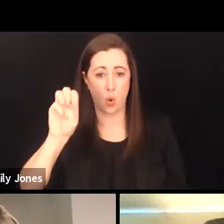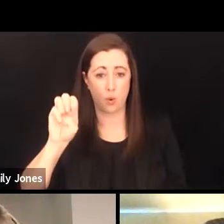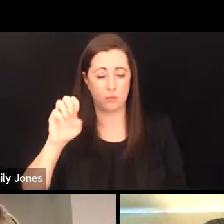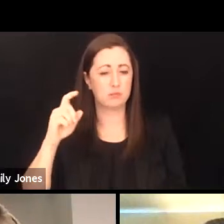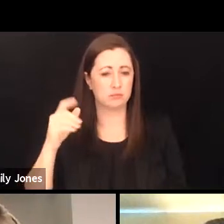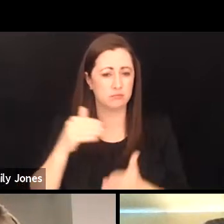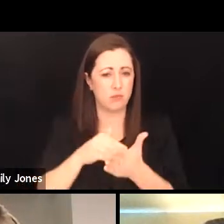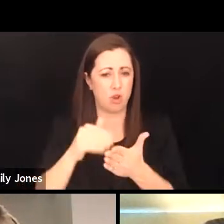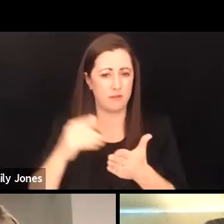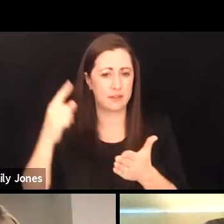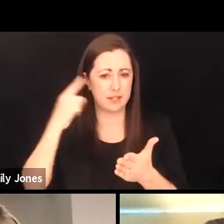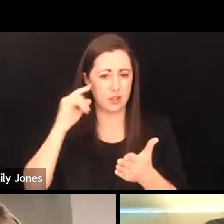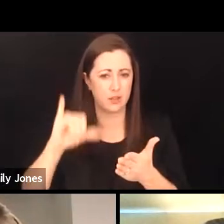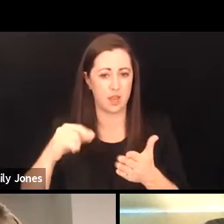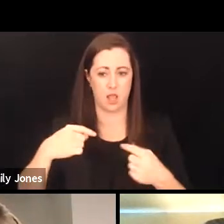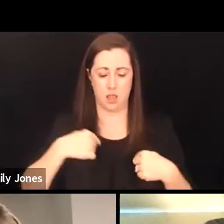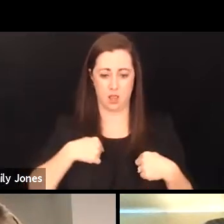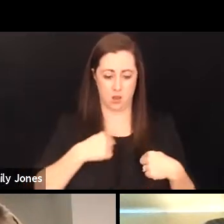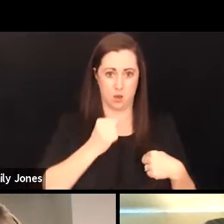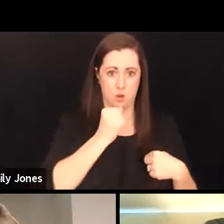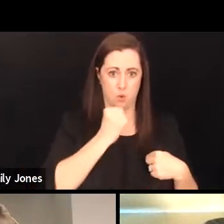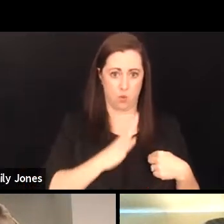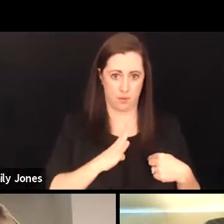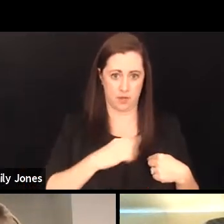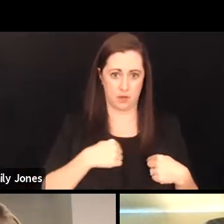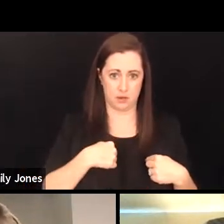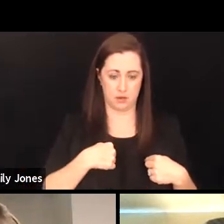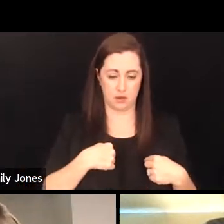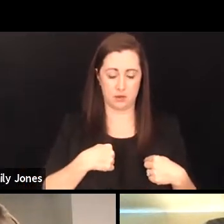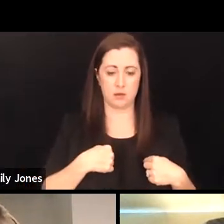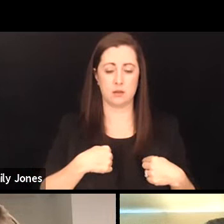you have, I am a woman, I am